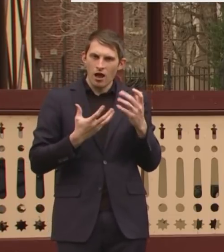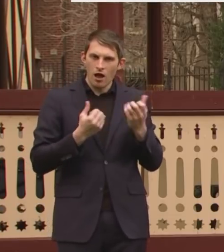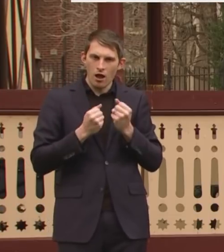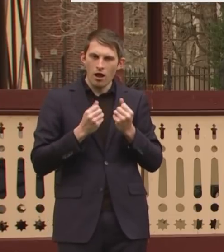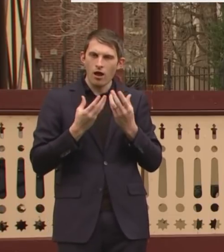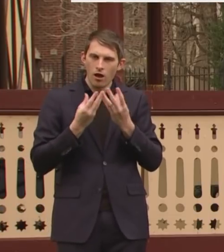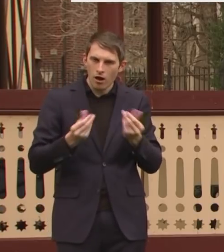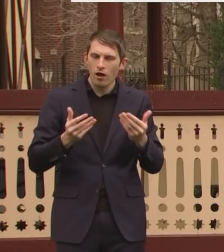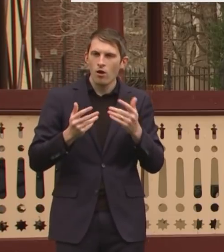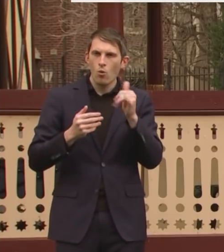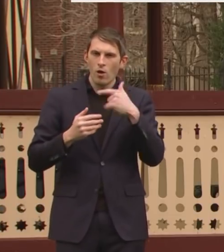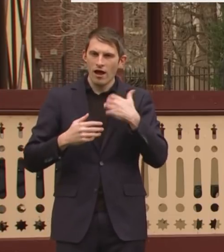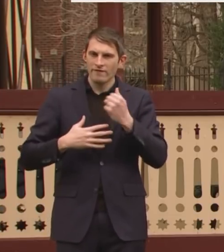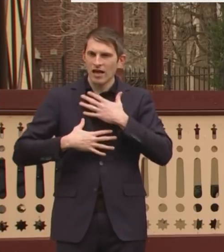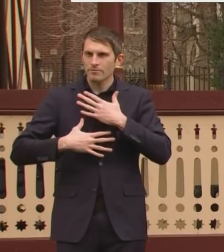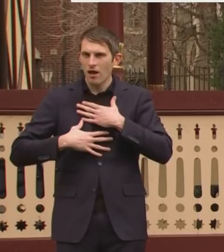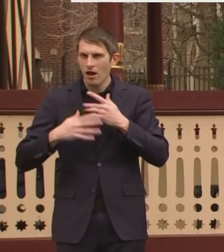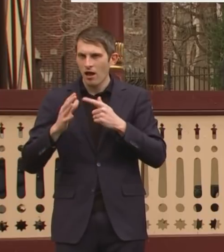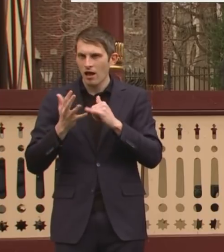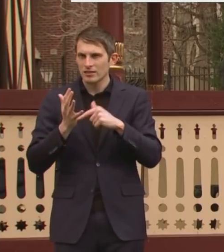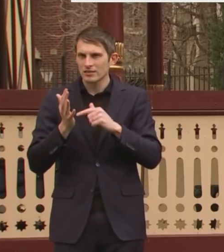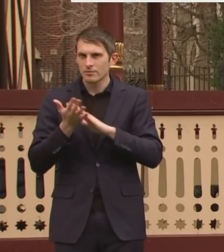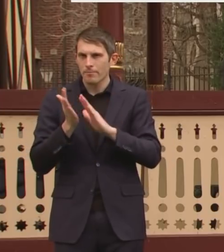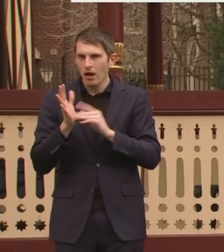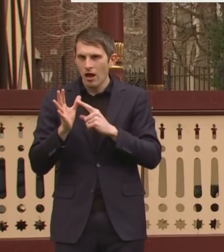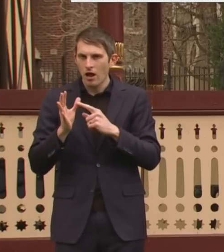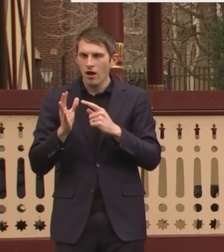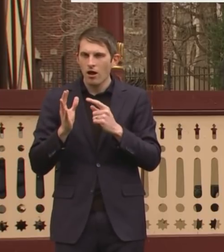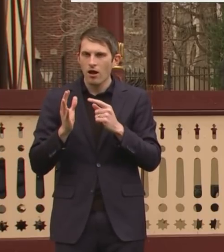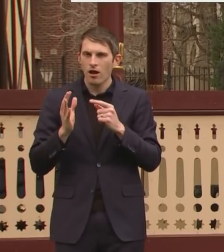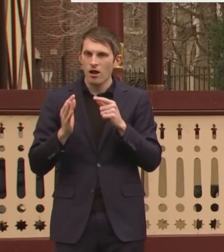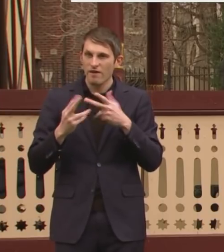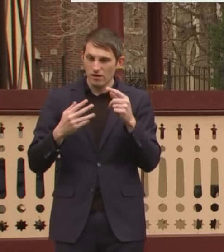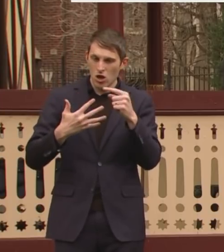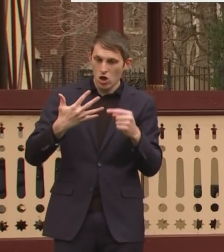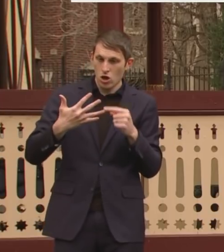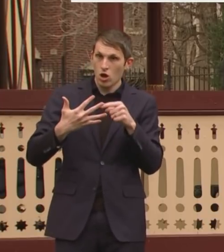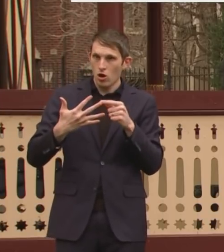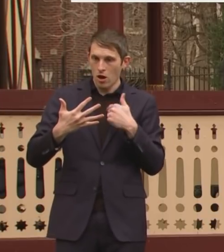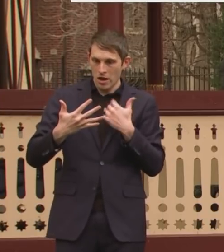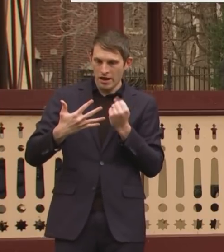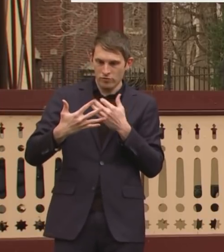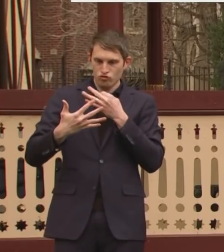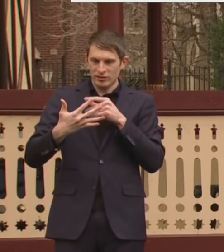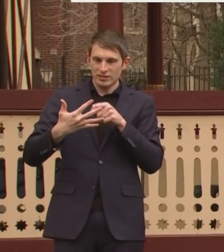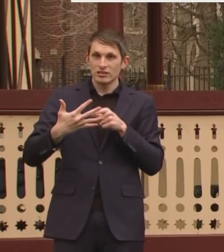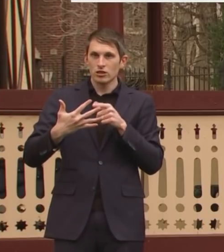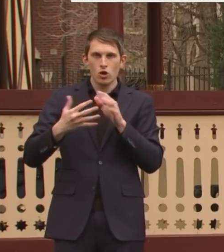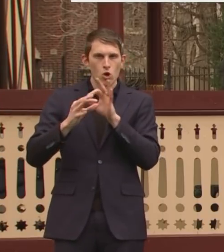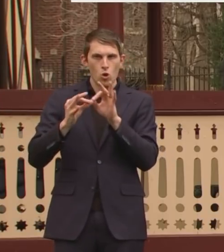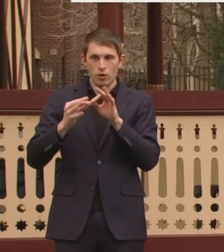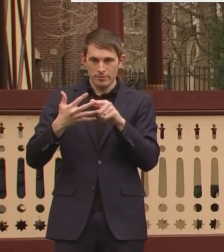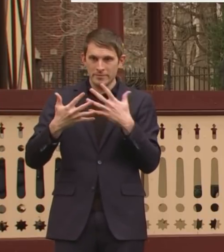had asthma, they are reasons to get vaccinated, not reasons to defer your vaccination. Can't be clearer than that. They are reasons